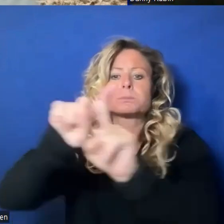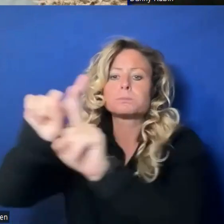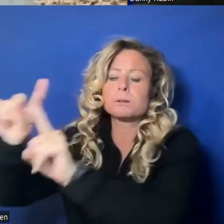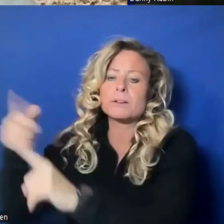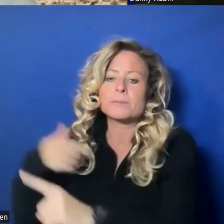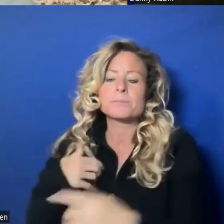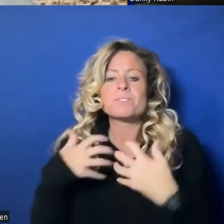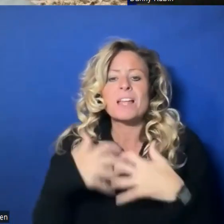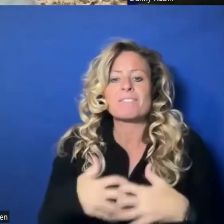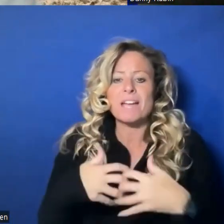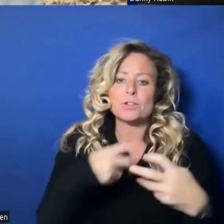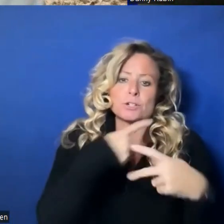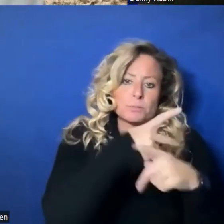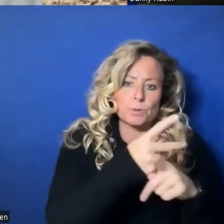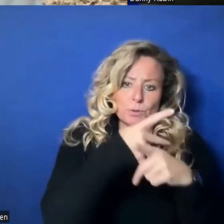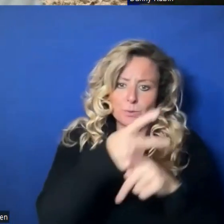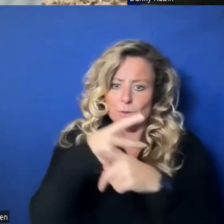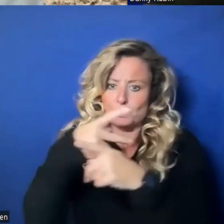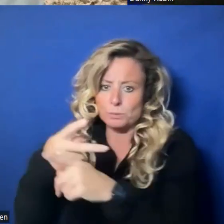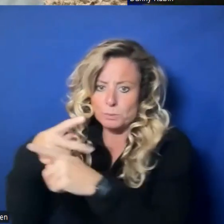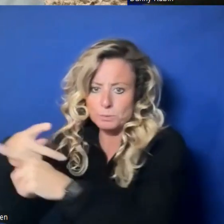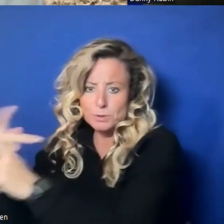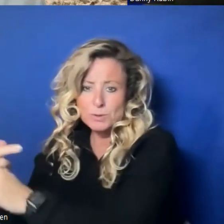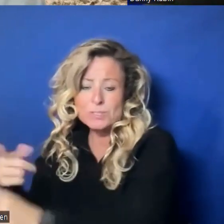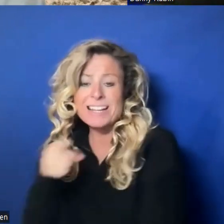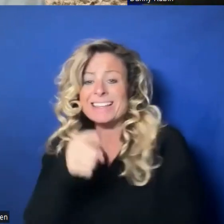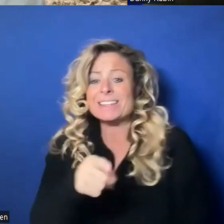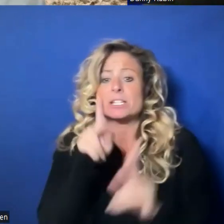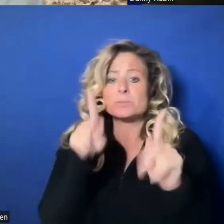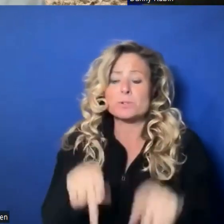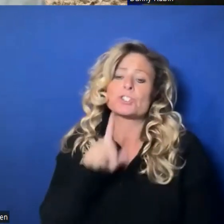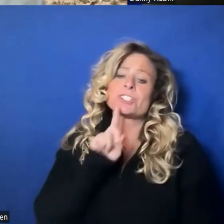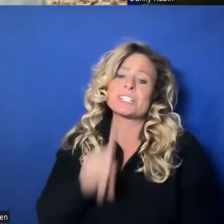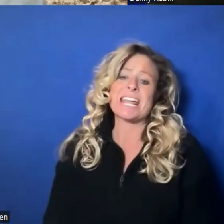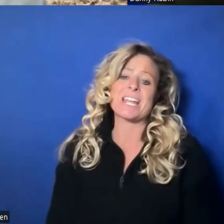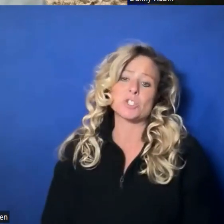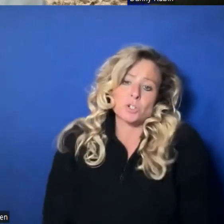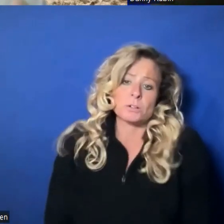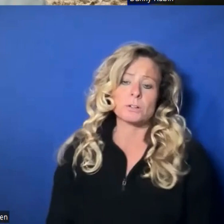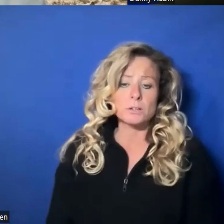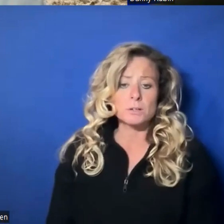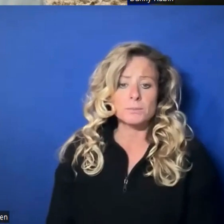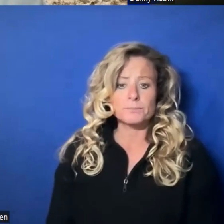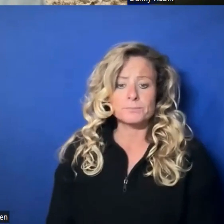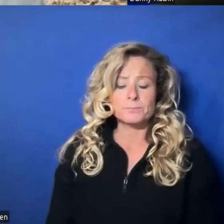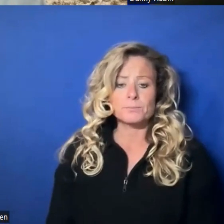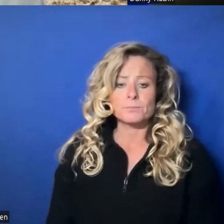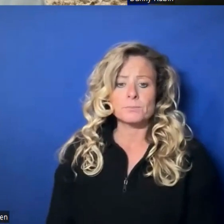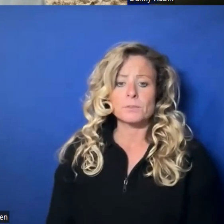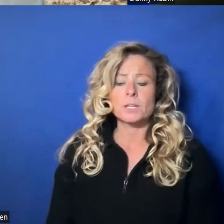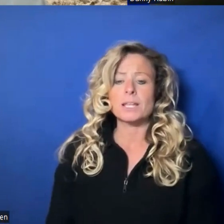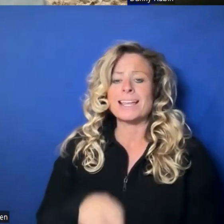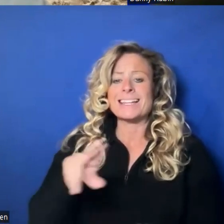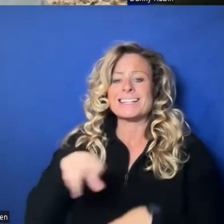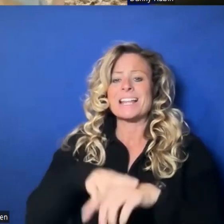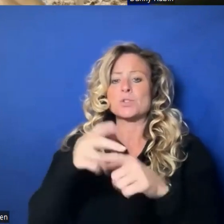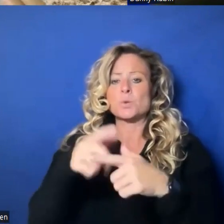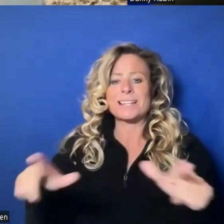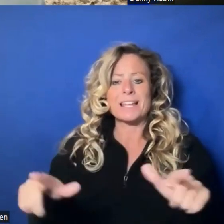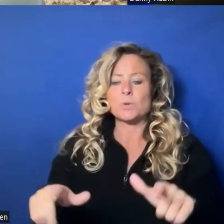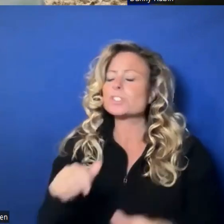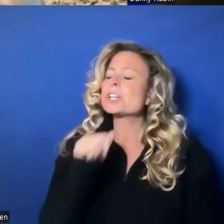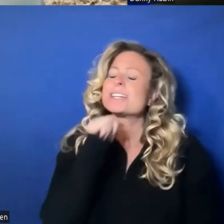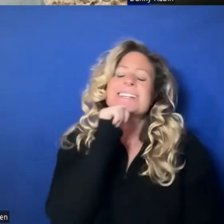factory is producing there, because this person just answer in natural language, he